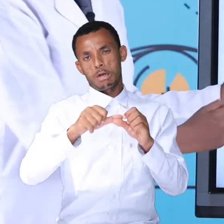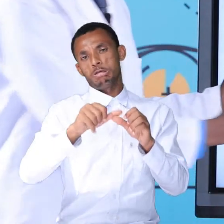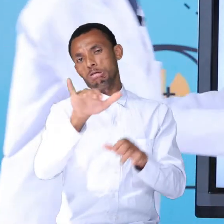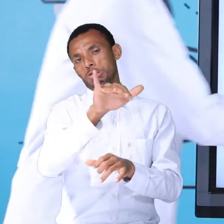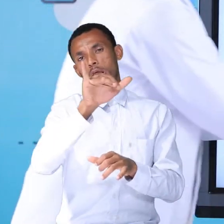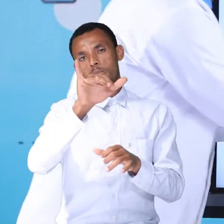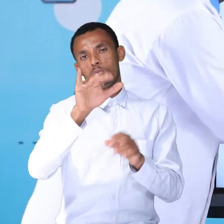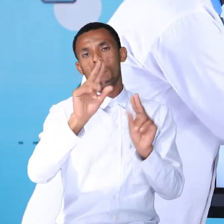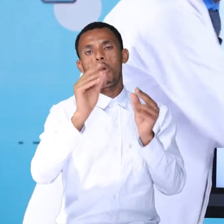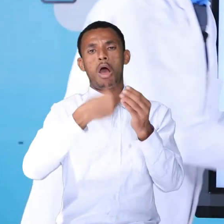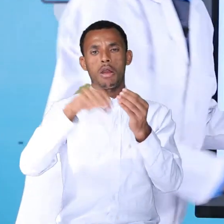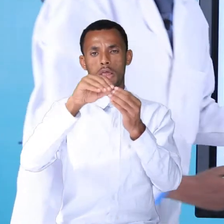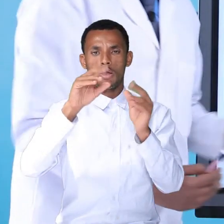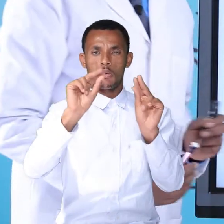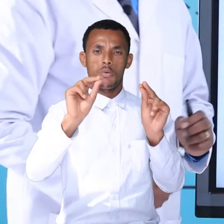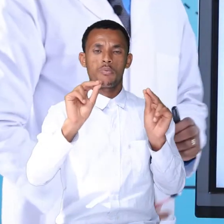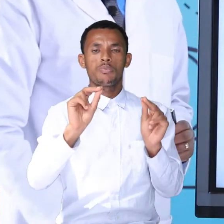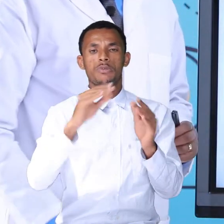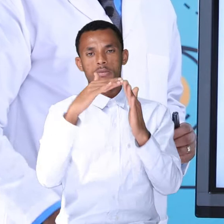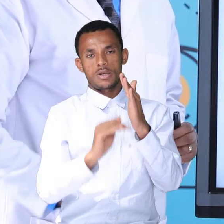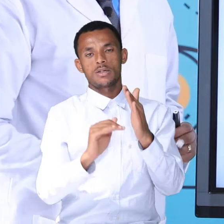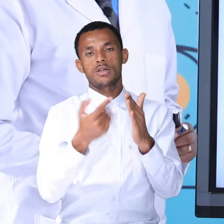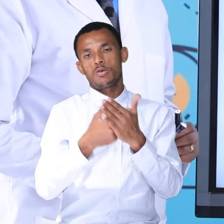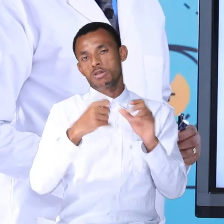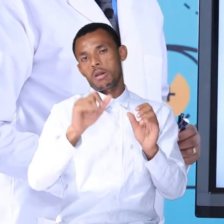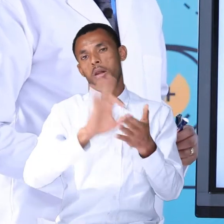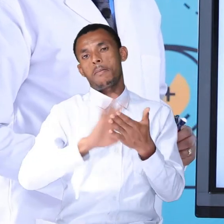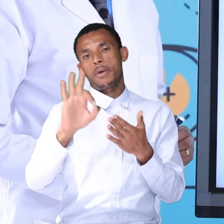adding or subtracting a constant number from this expression.